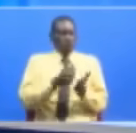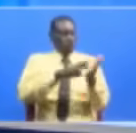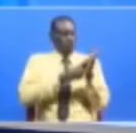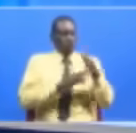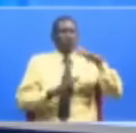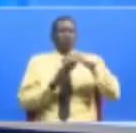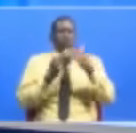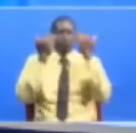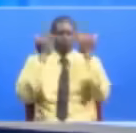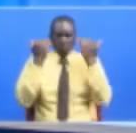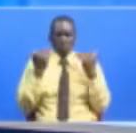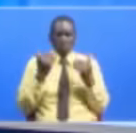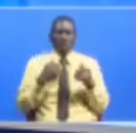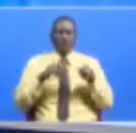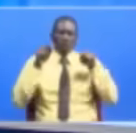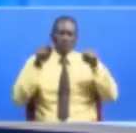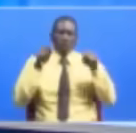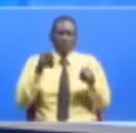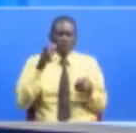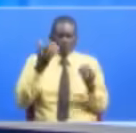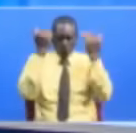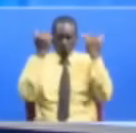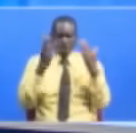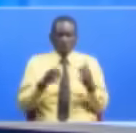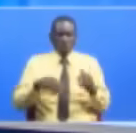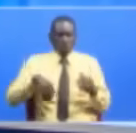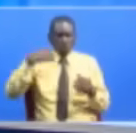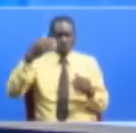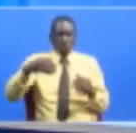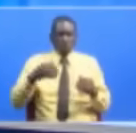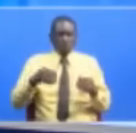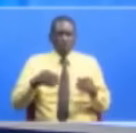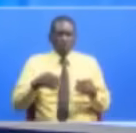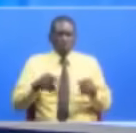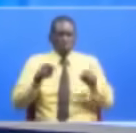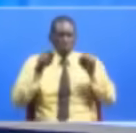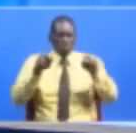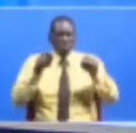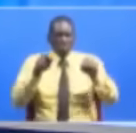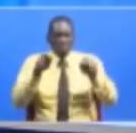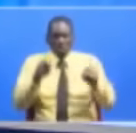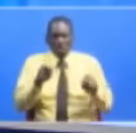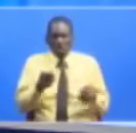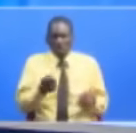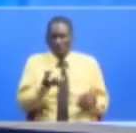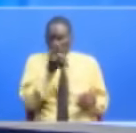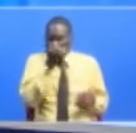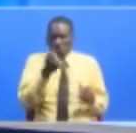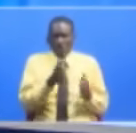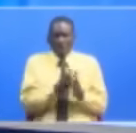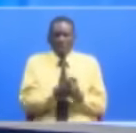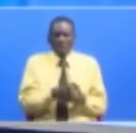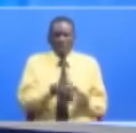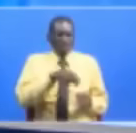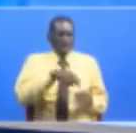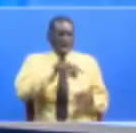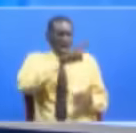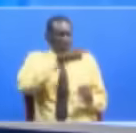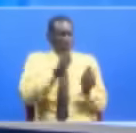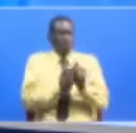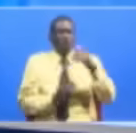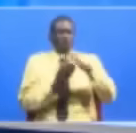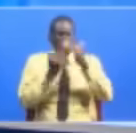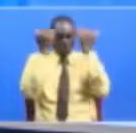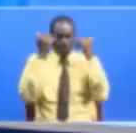Supreme Court has accused a seasoned lawyer of constantly scandalizing, ridiculing, and denigrating the Supreme Court. And as